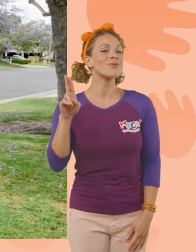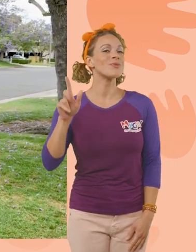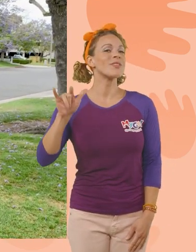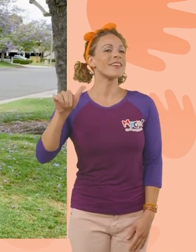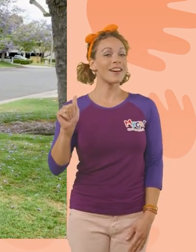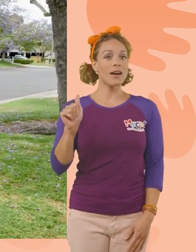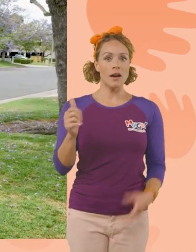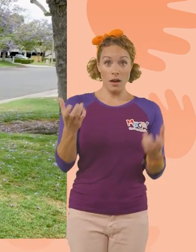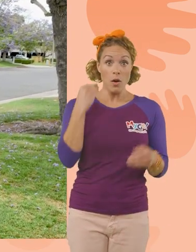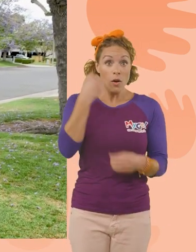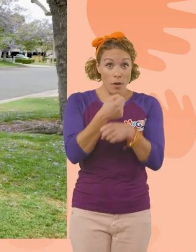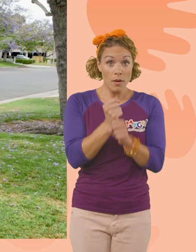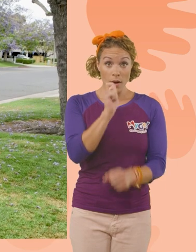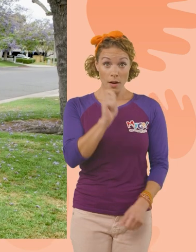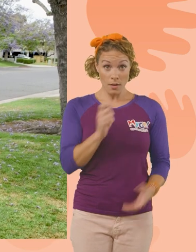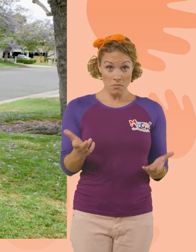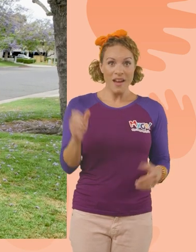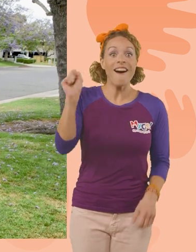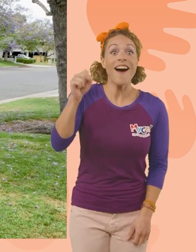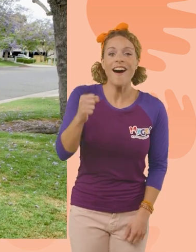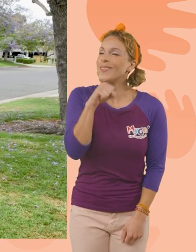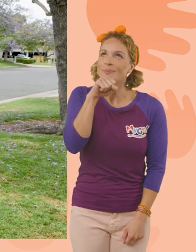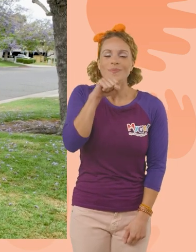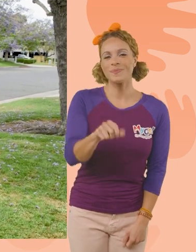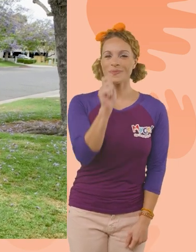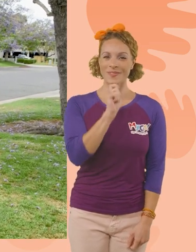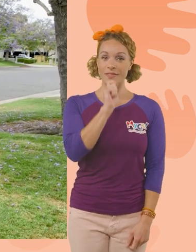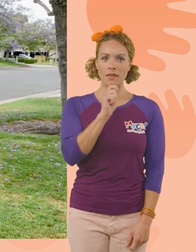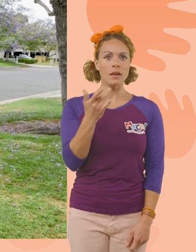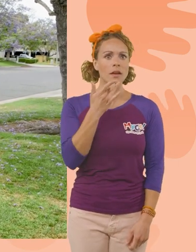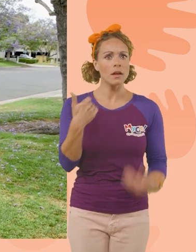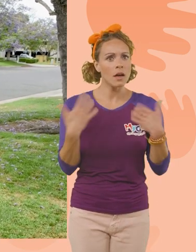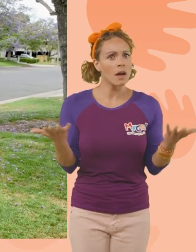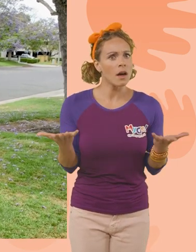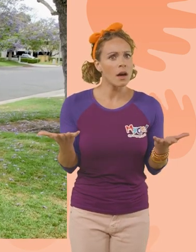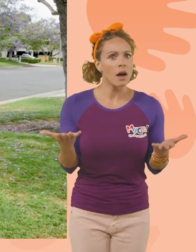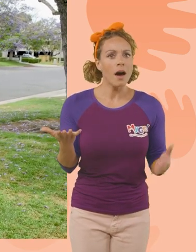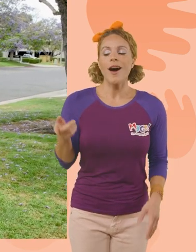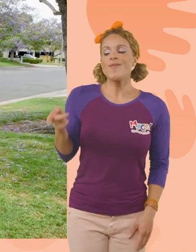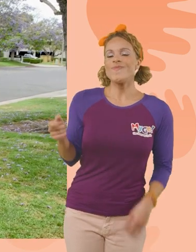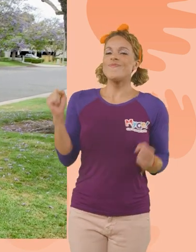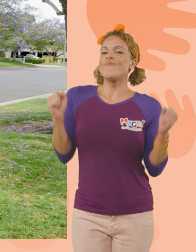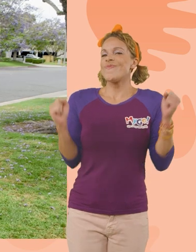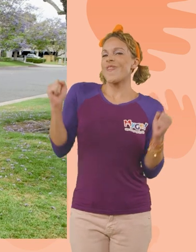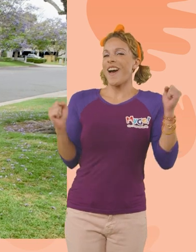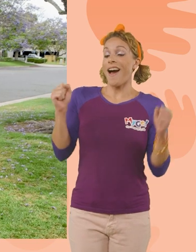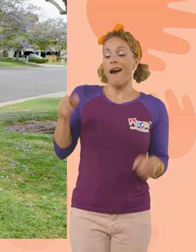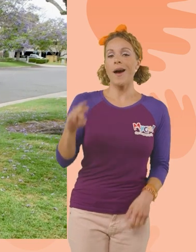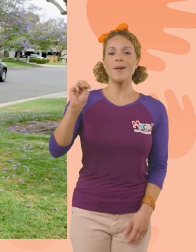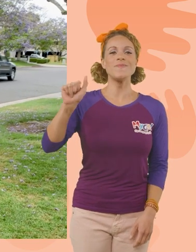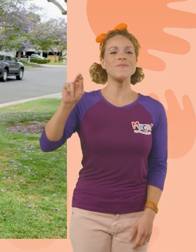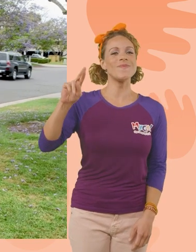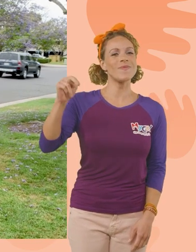Julia. Ooh. Would you like a handmade popsicle? Yeah, I love popsicles. What flavor do you have? This is cha-cha-cha.